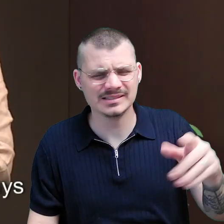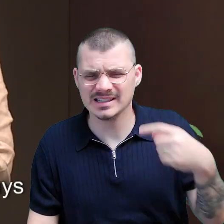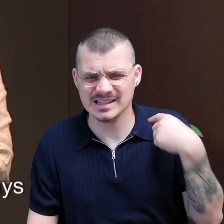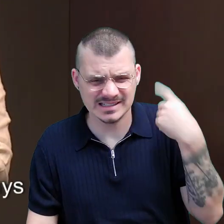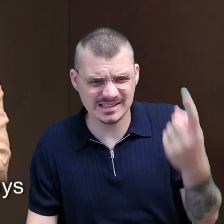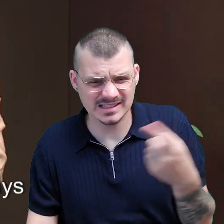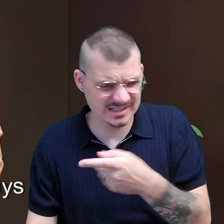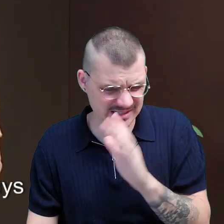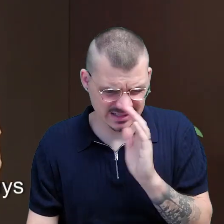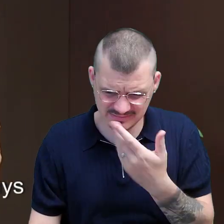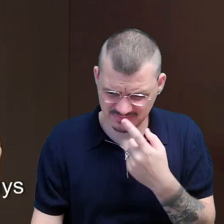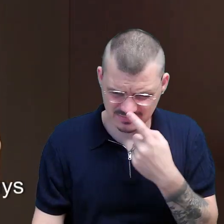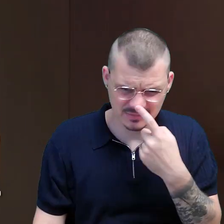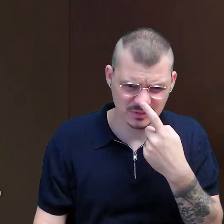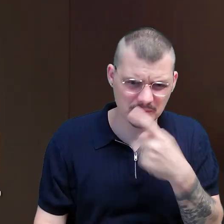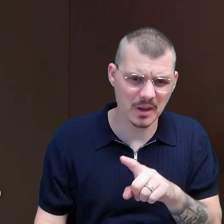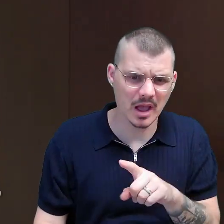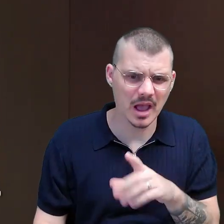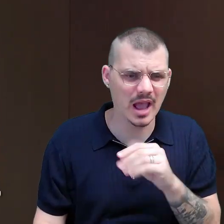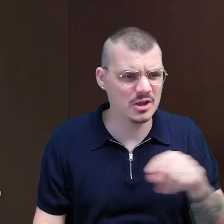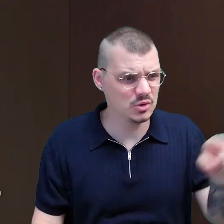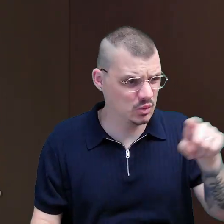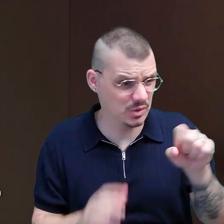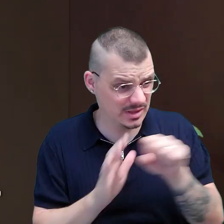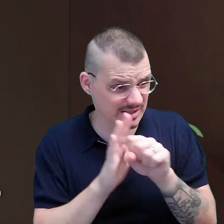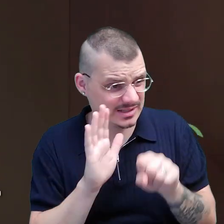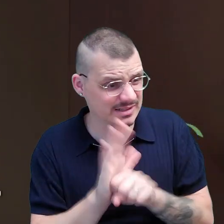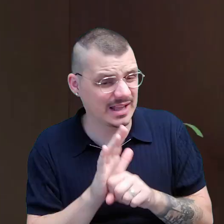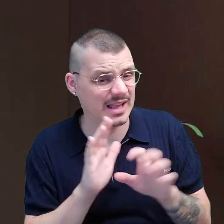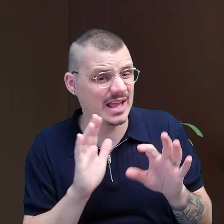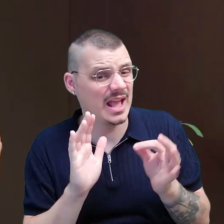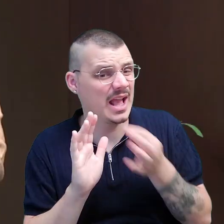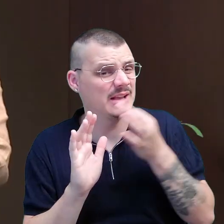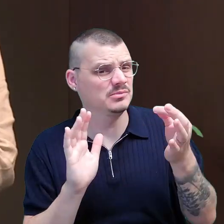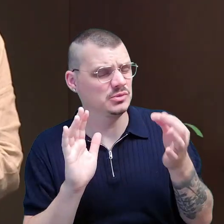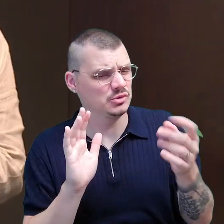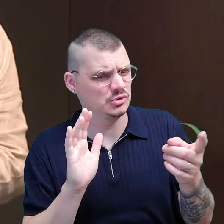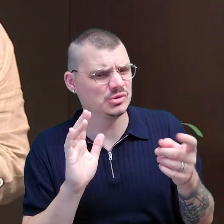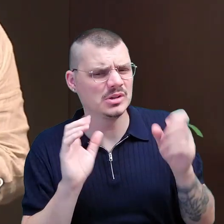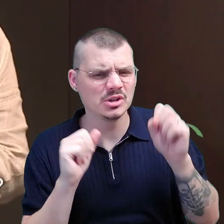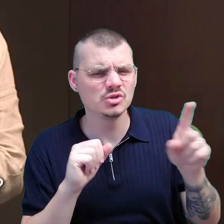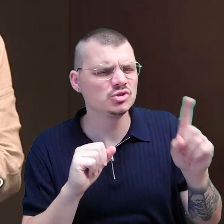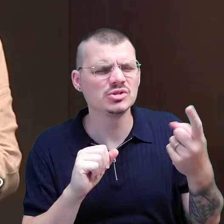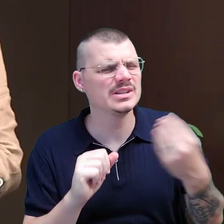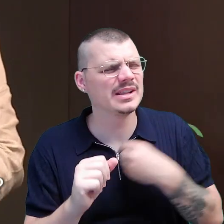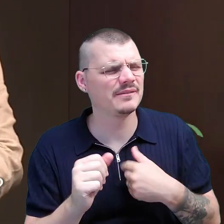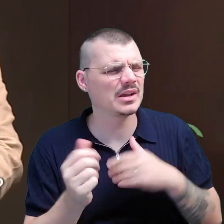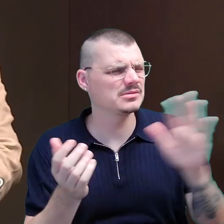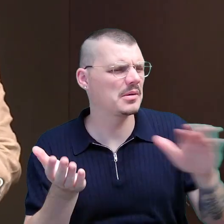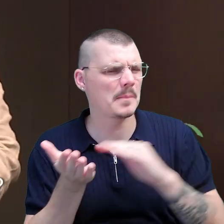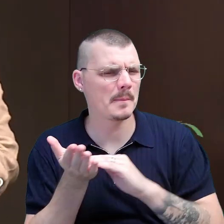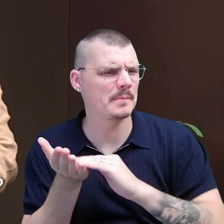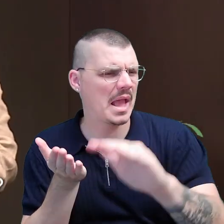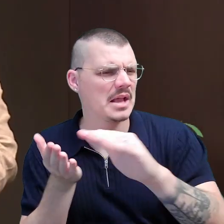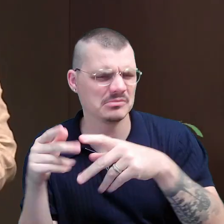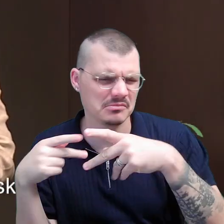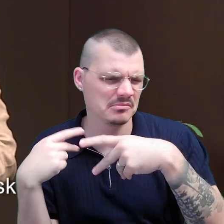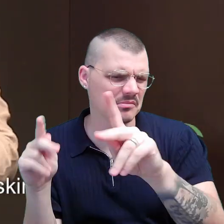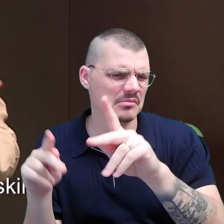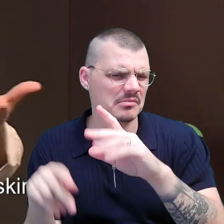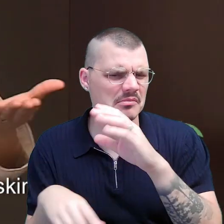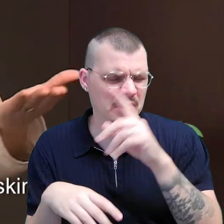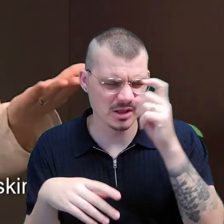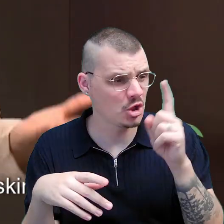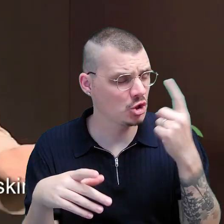doesn't mind, and since you guys are supposed to be our state experts, could you just give us a special pass?